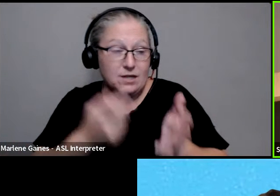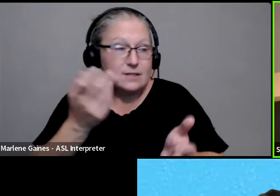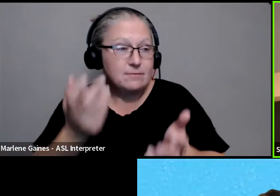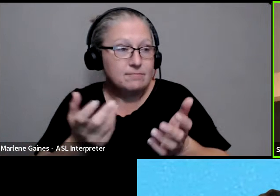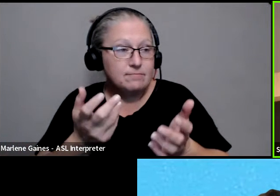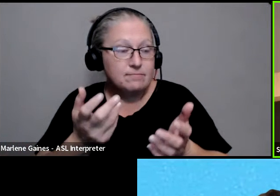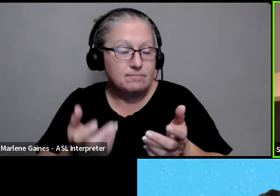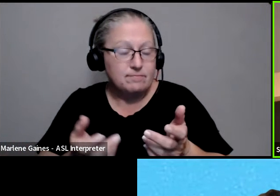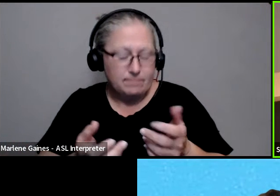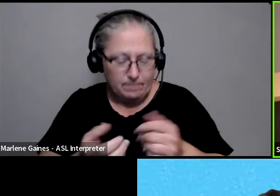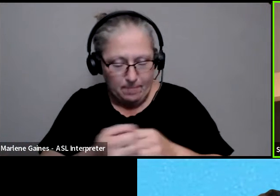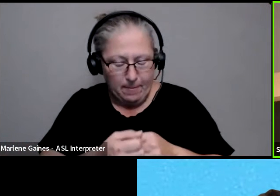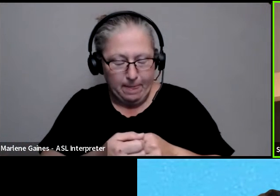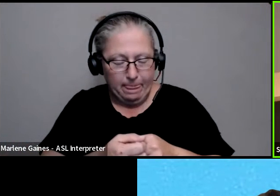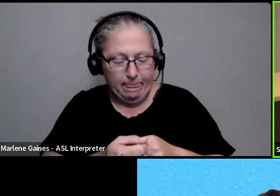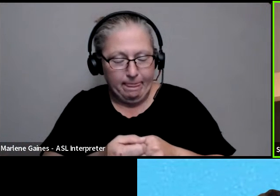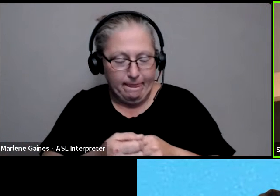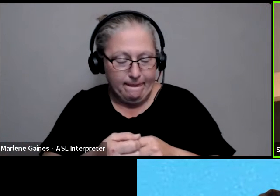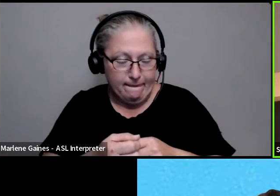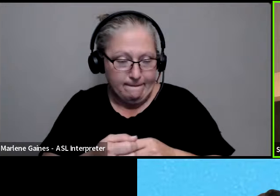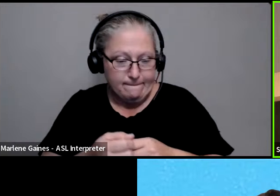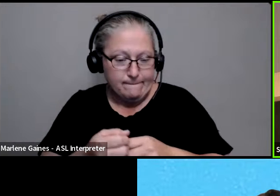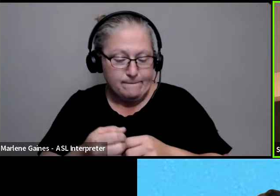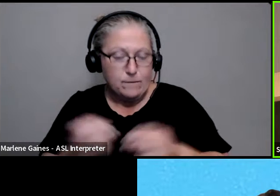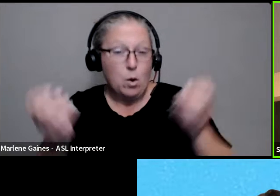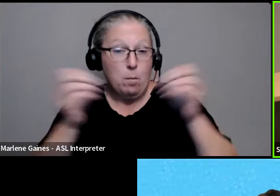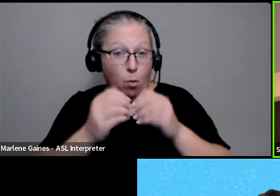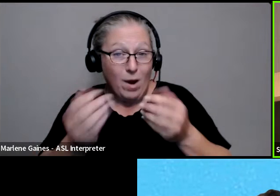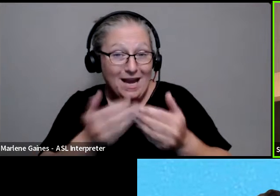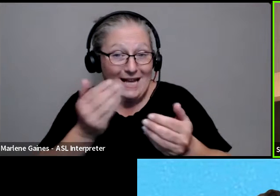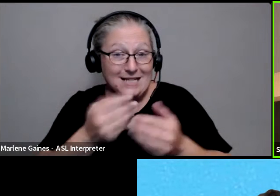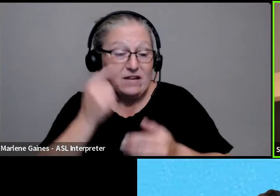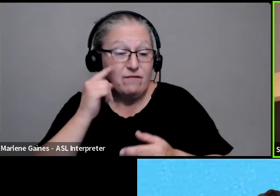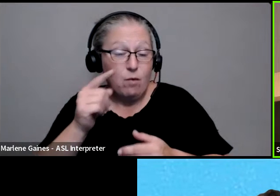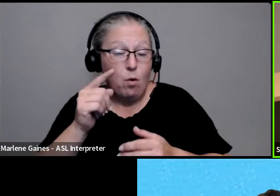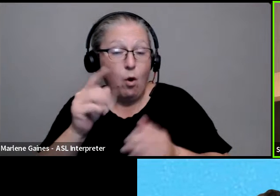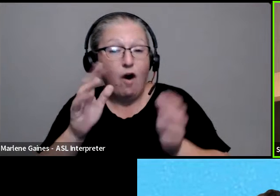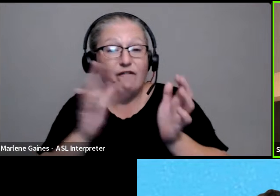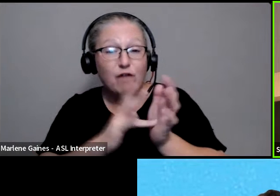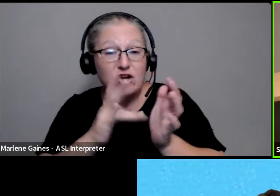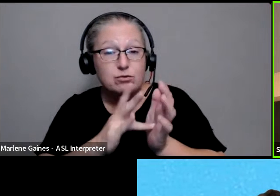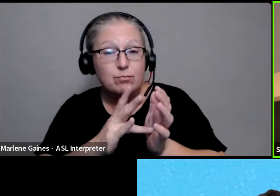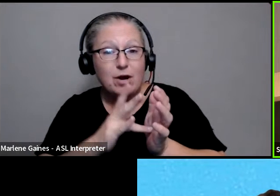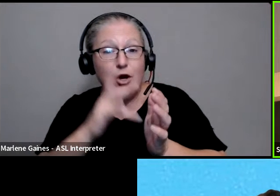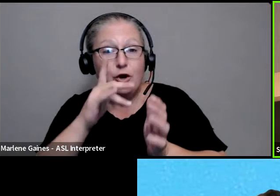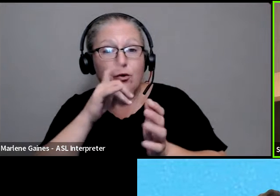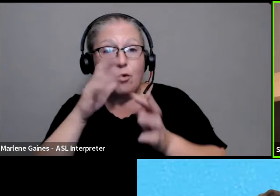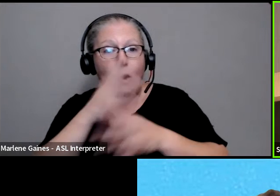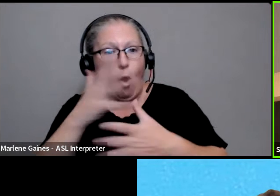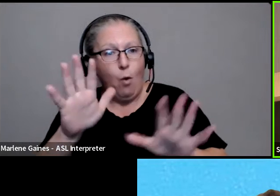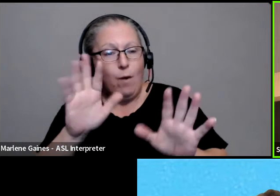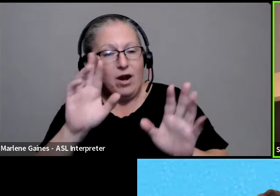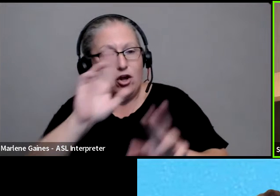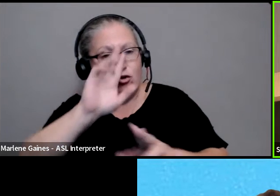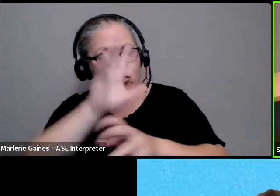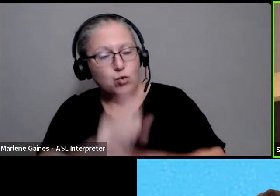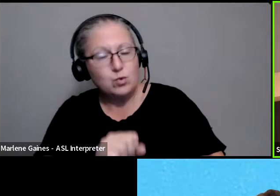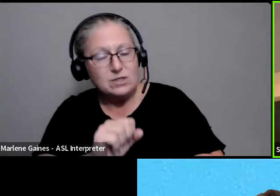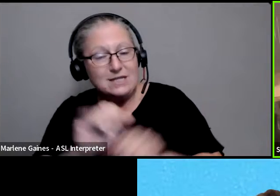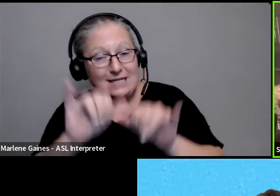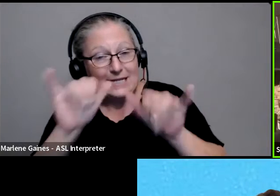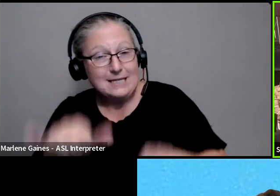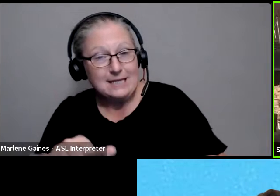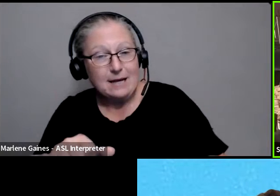it easier for incoming freshmen who are already used to the system? Is it easier? I think so. Like Adoption?